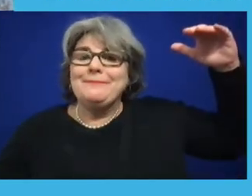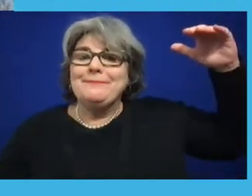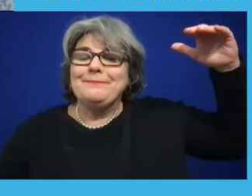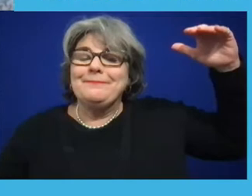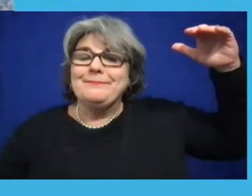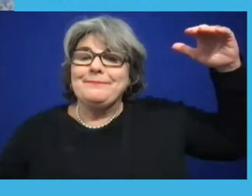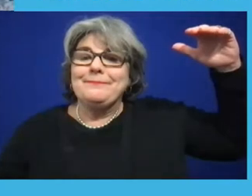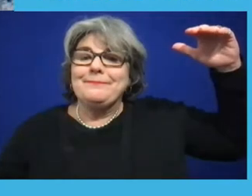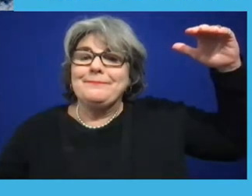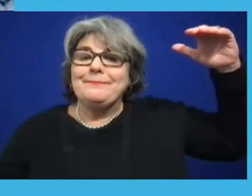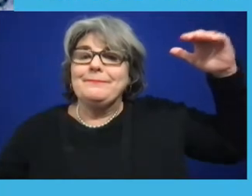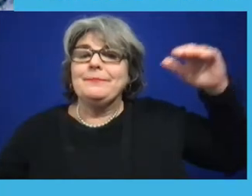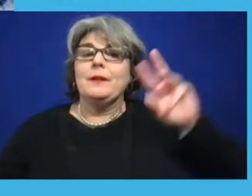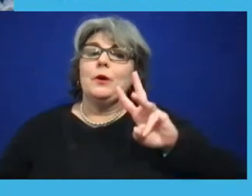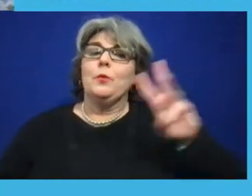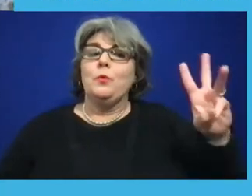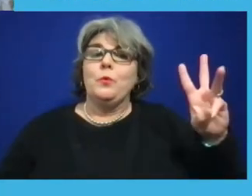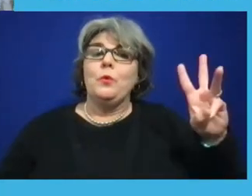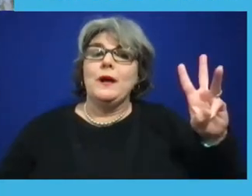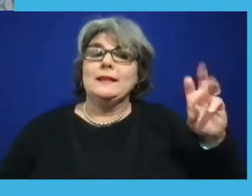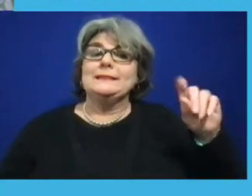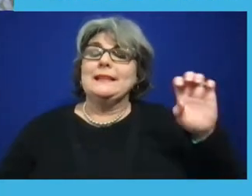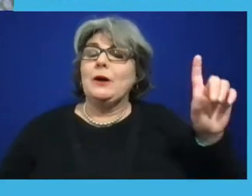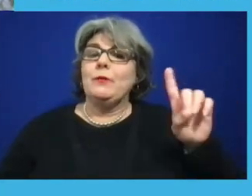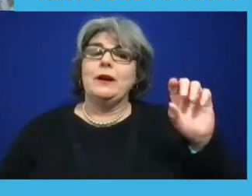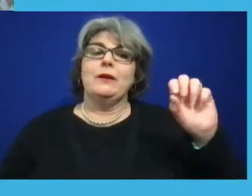I was a kid growing up